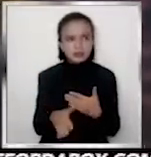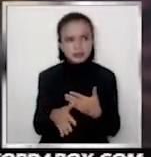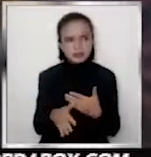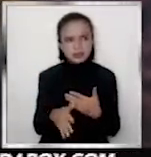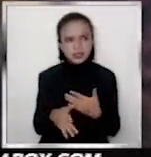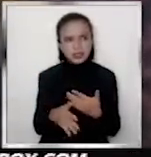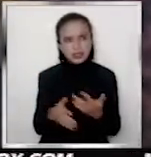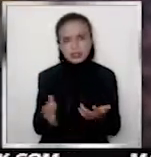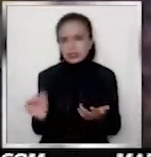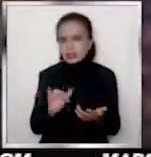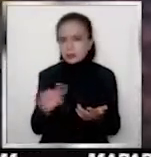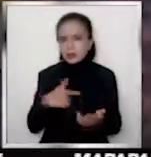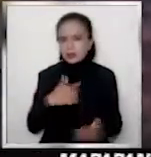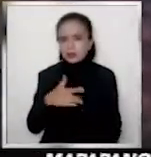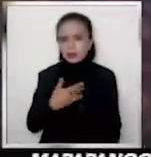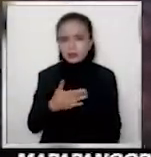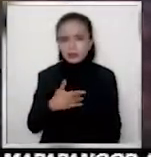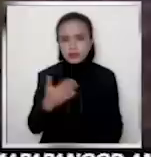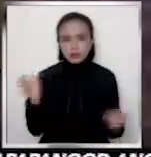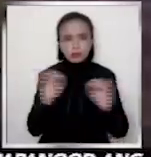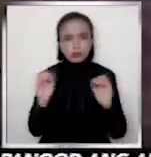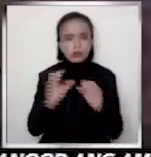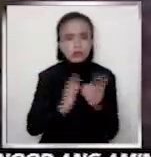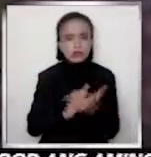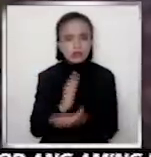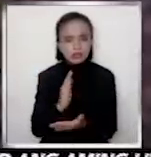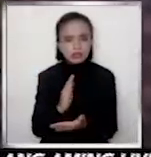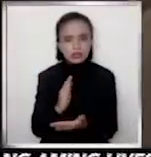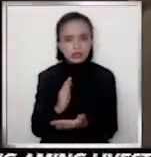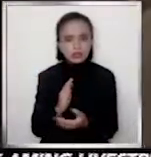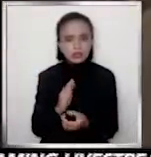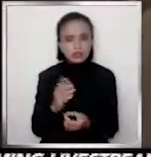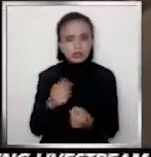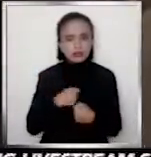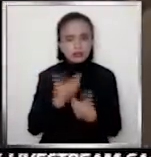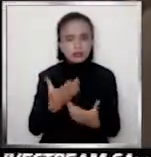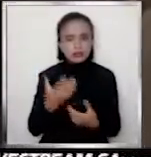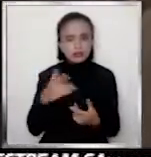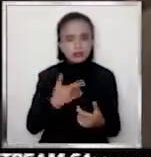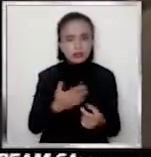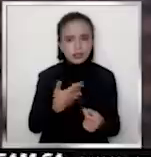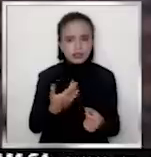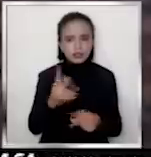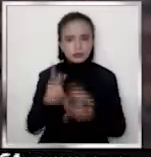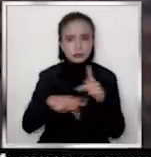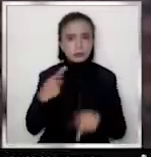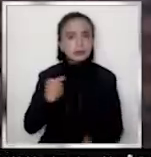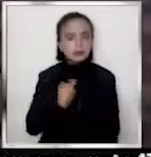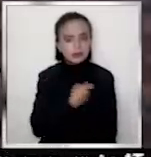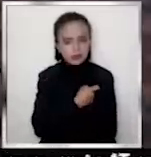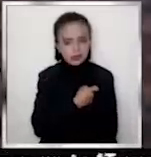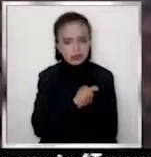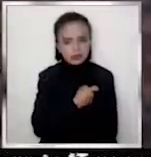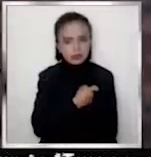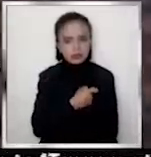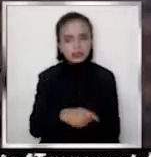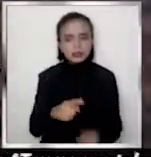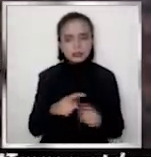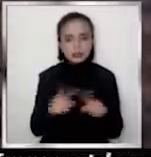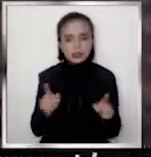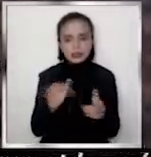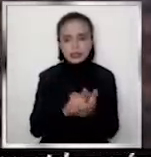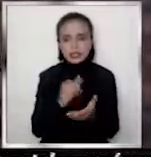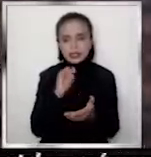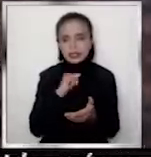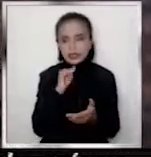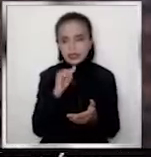I felt like I didn't have the right to bring these up kasi feeling ko na-offend ko yung mga tao sa paligid ko, which was not my intention.